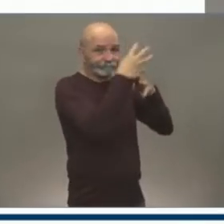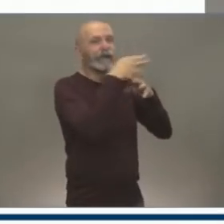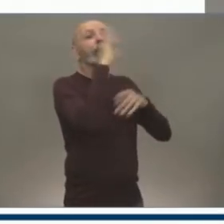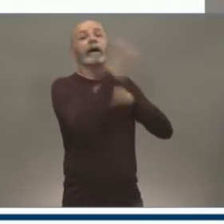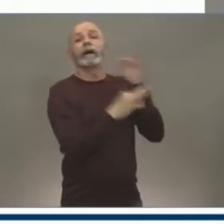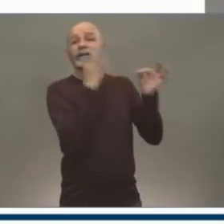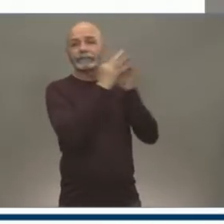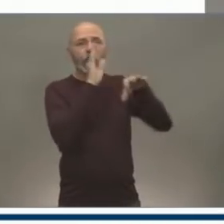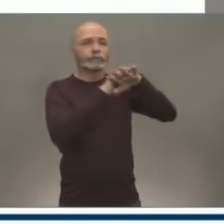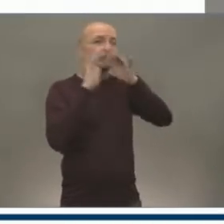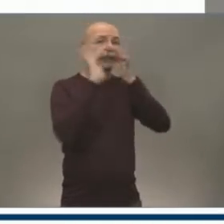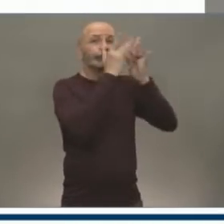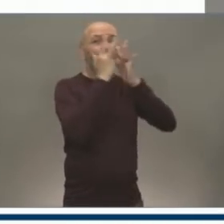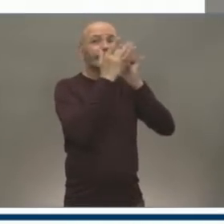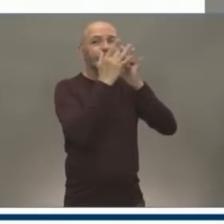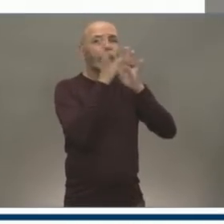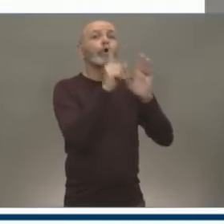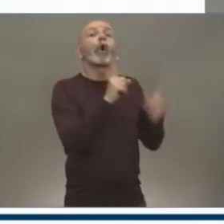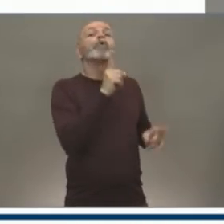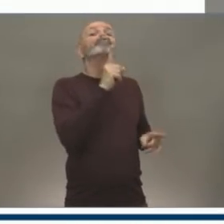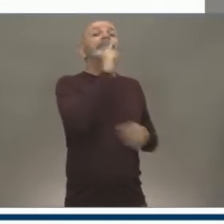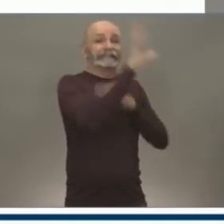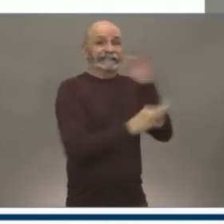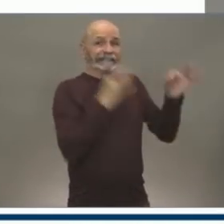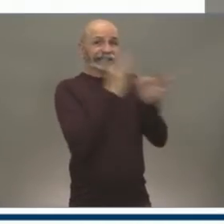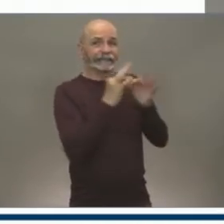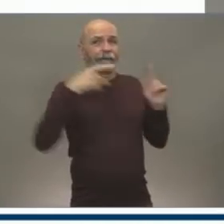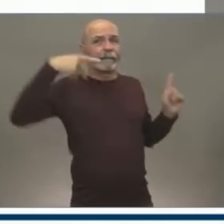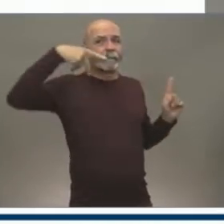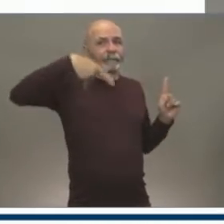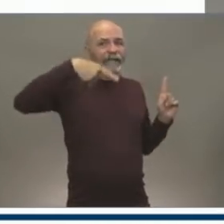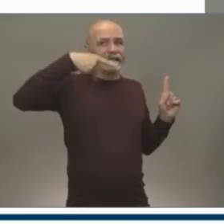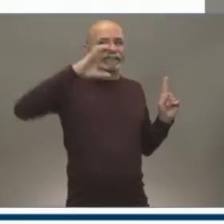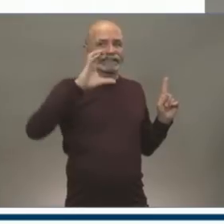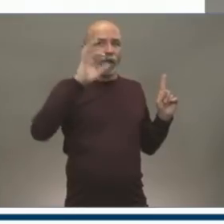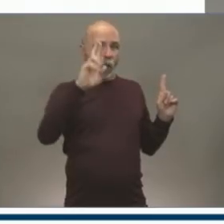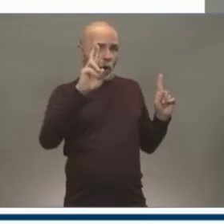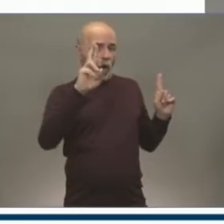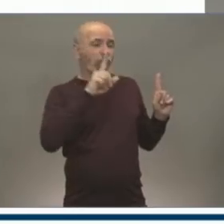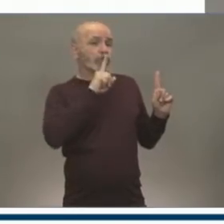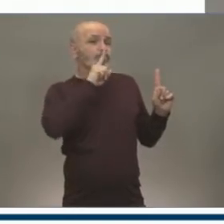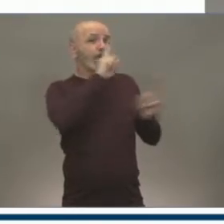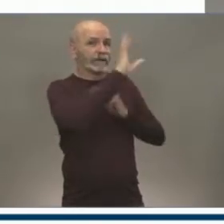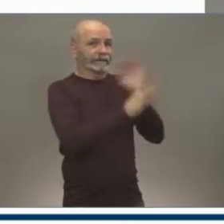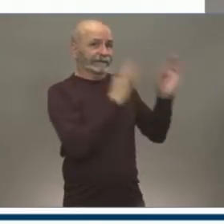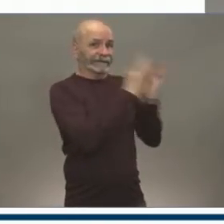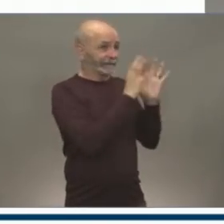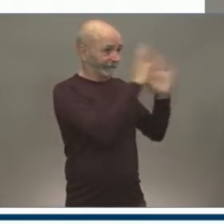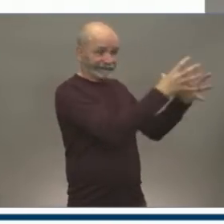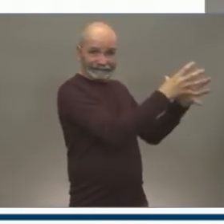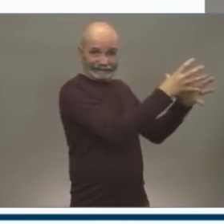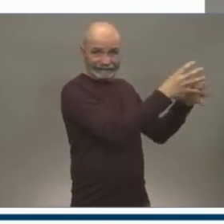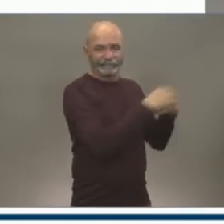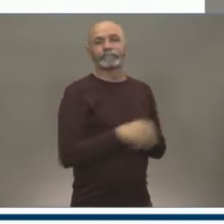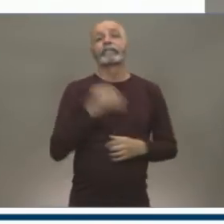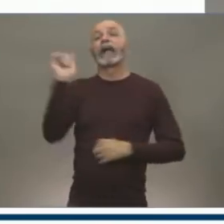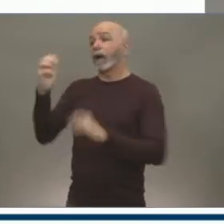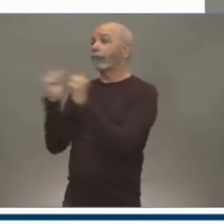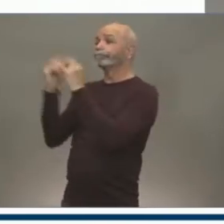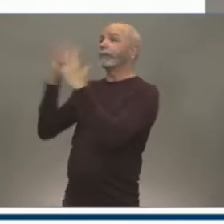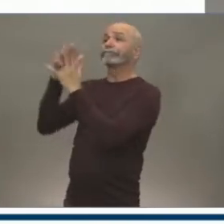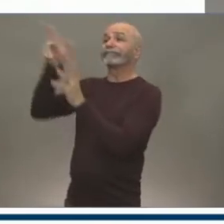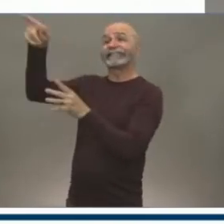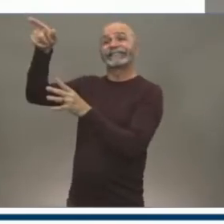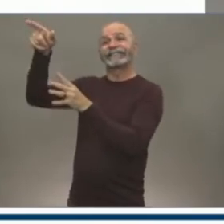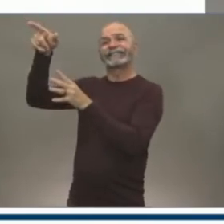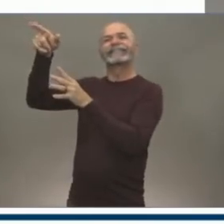test. The pop-ups are meant to provide access to testing for anyone over 16 who isn't in one of the two groups